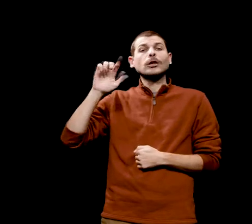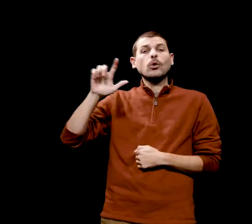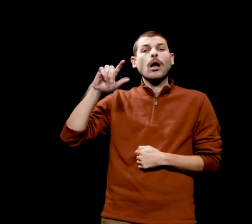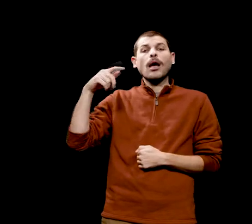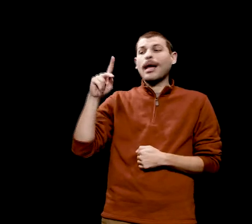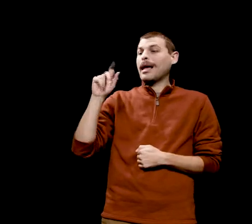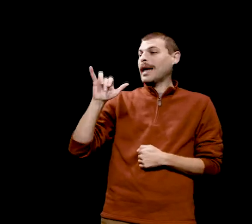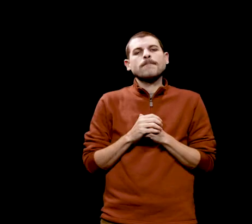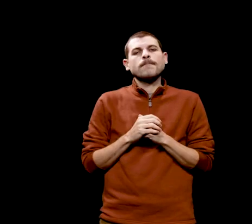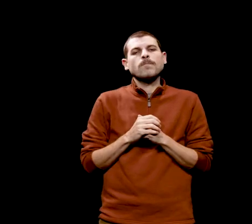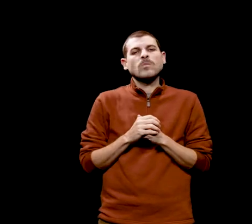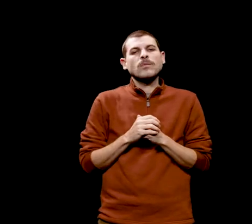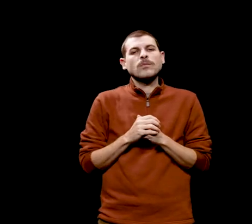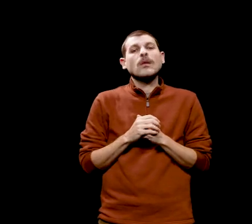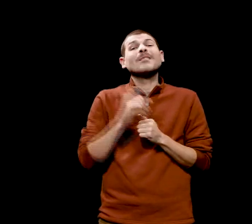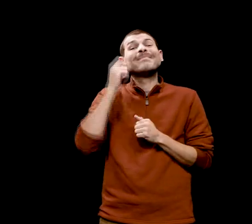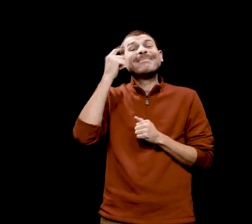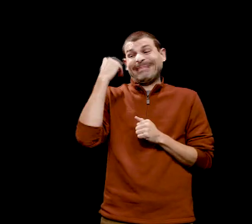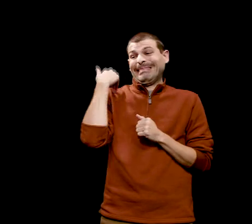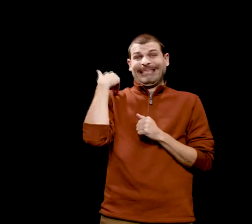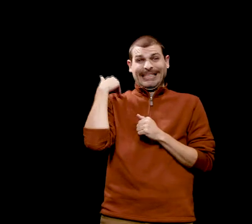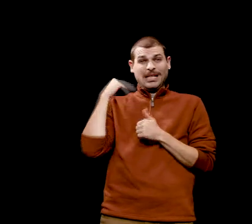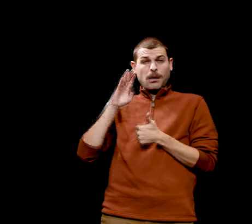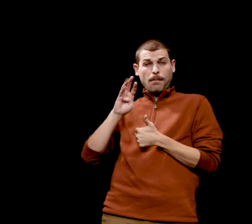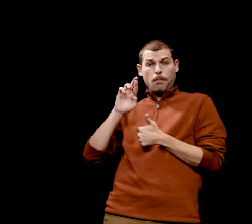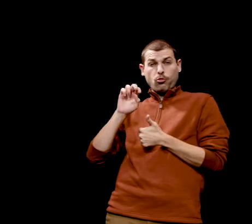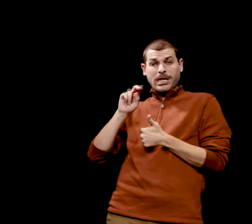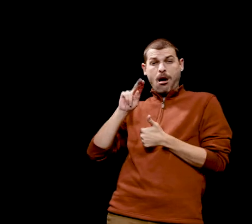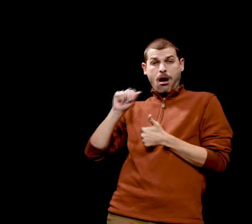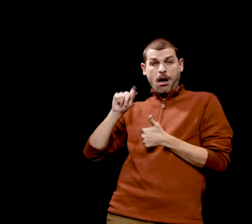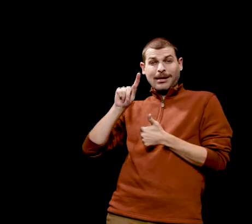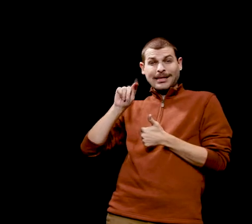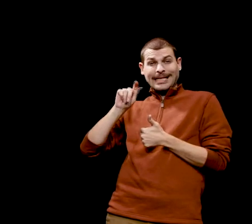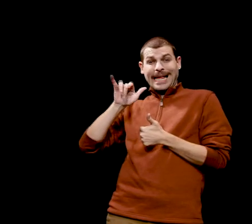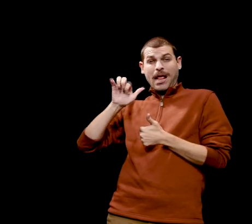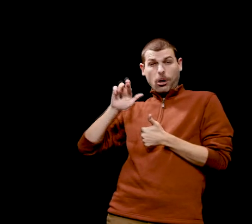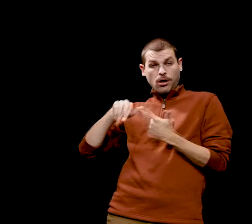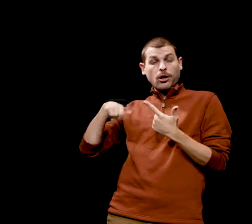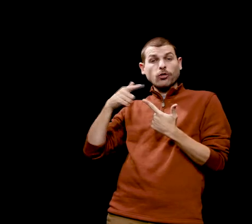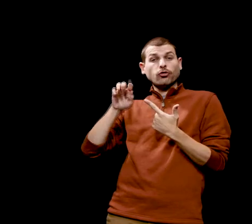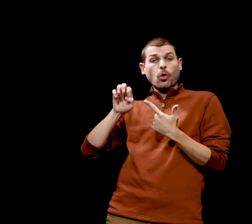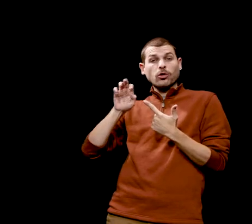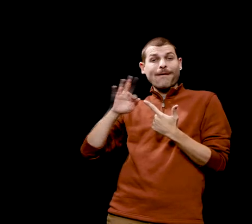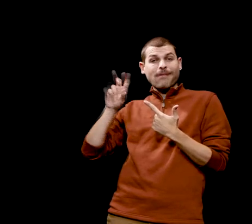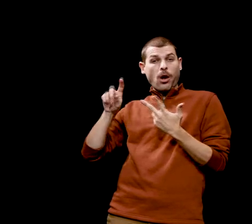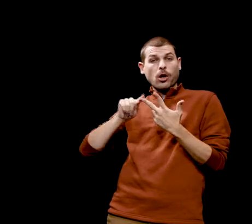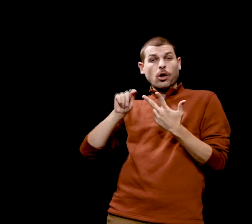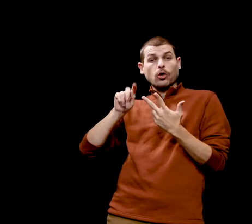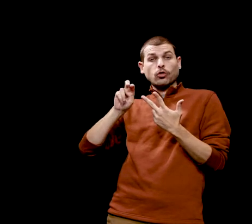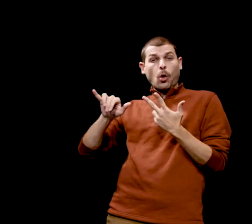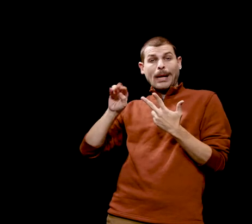Kyreem Johnson. In the wake of the Breonna Taylor, George Floyd, and Tony McDade